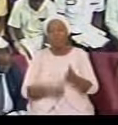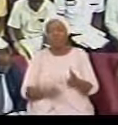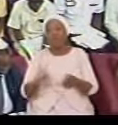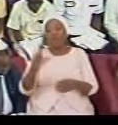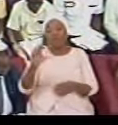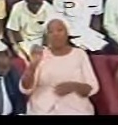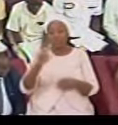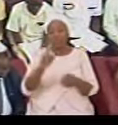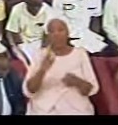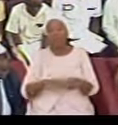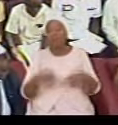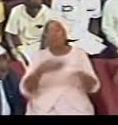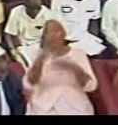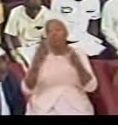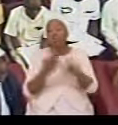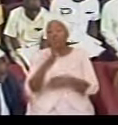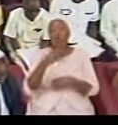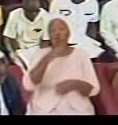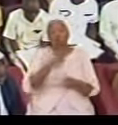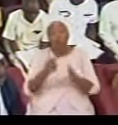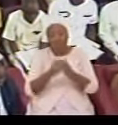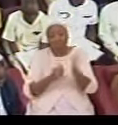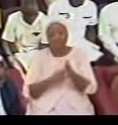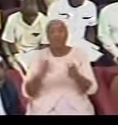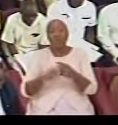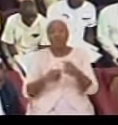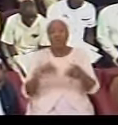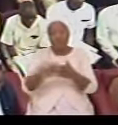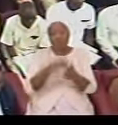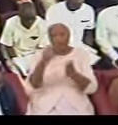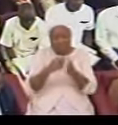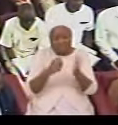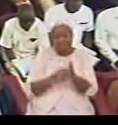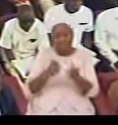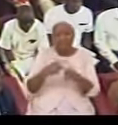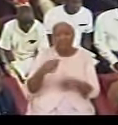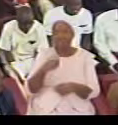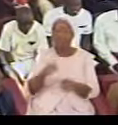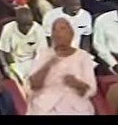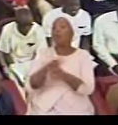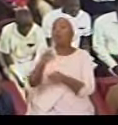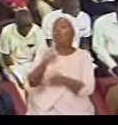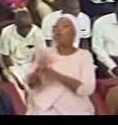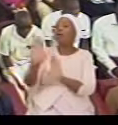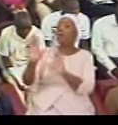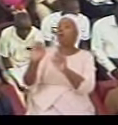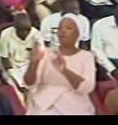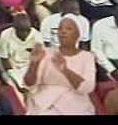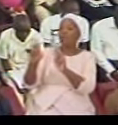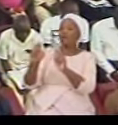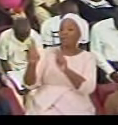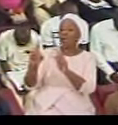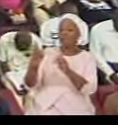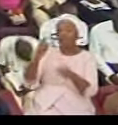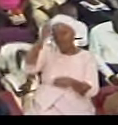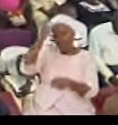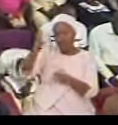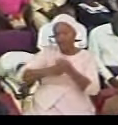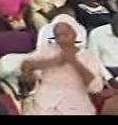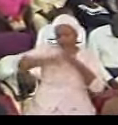and Deuteronomy and Joshua and Judges and everywhere. It'll say, that's enough. That's enough. And they will run away.